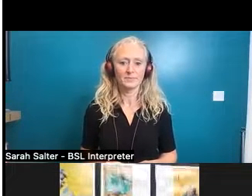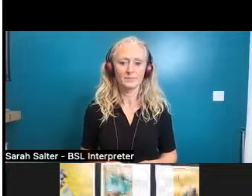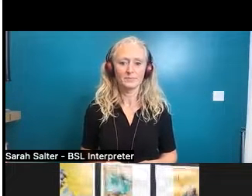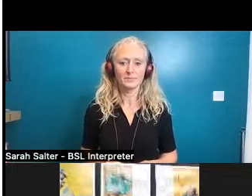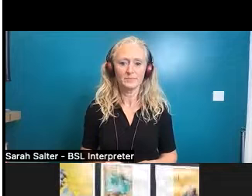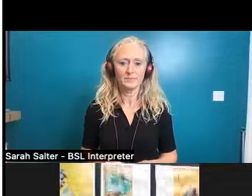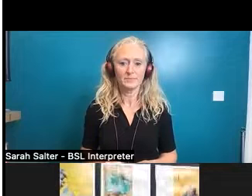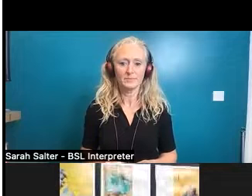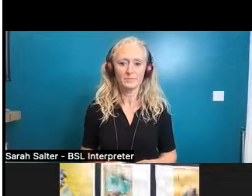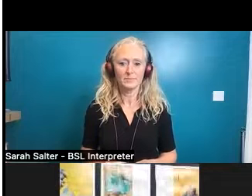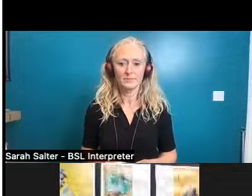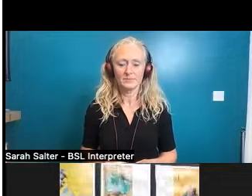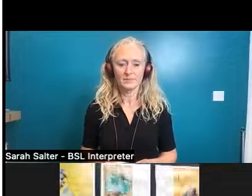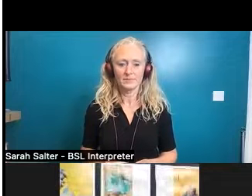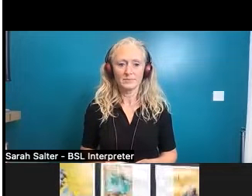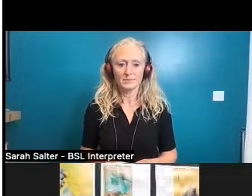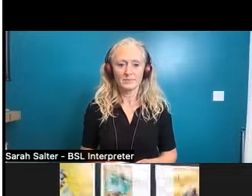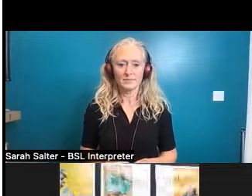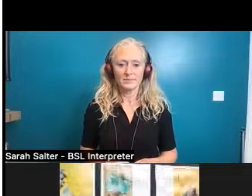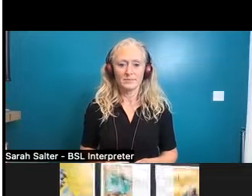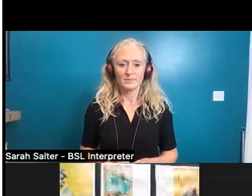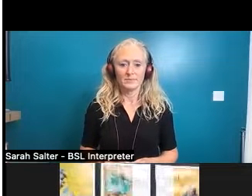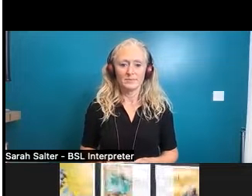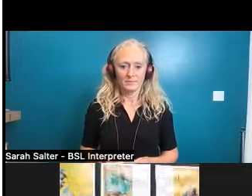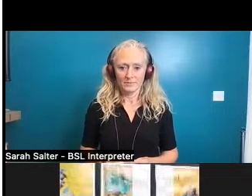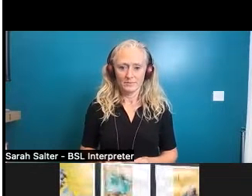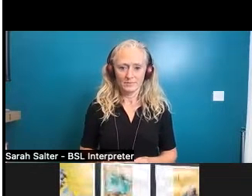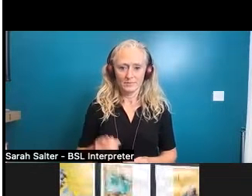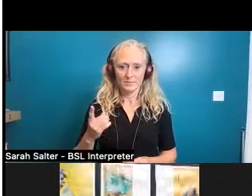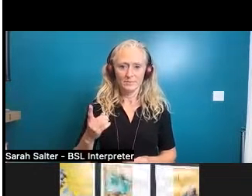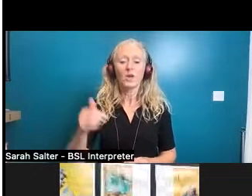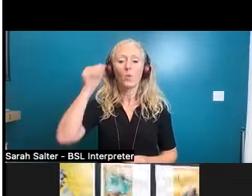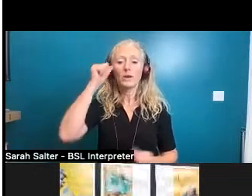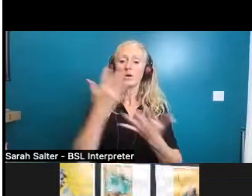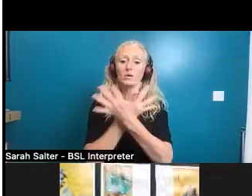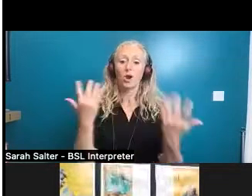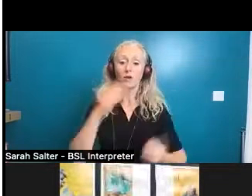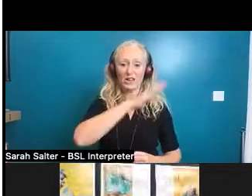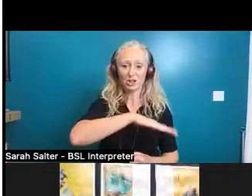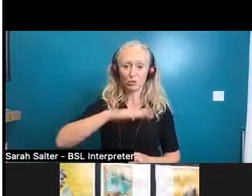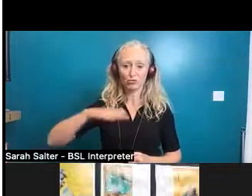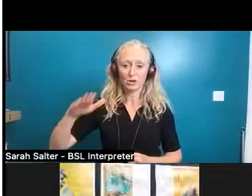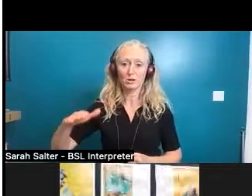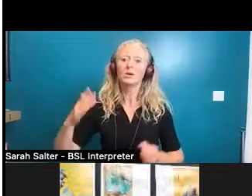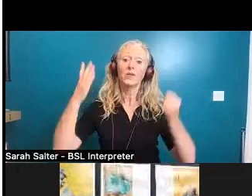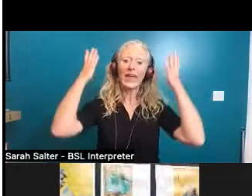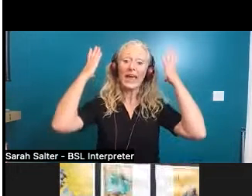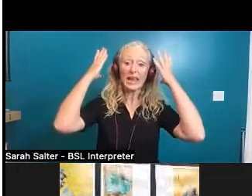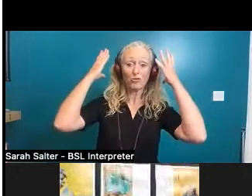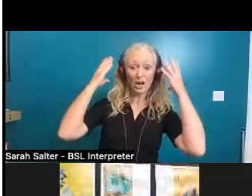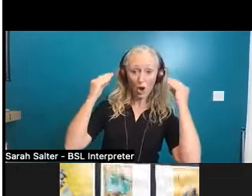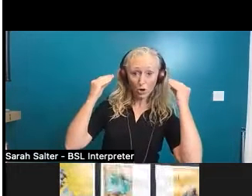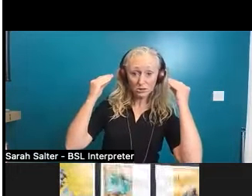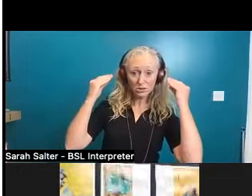And we know that many children with hearing loss will have an eye problem. And so